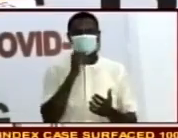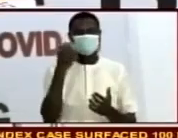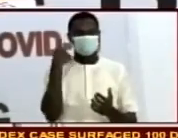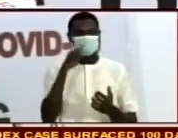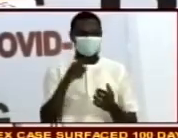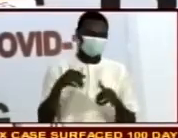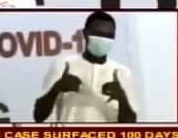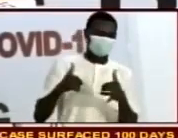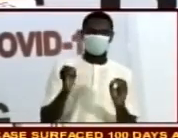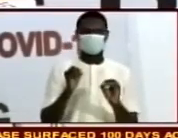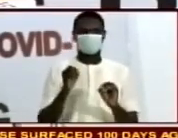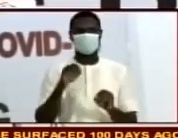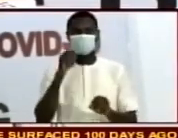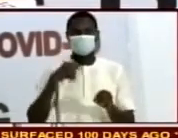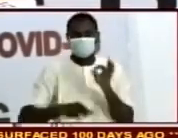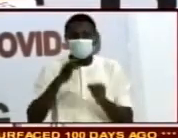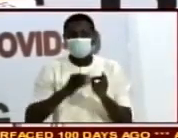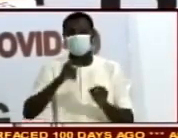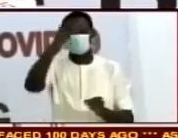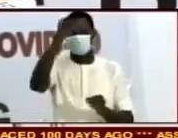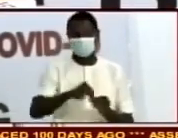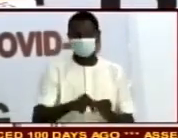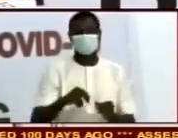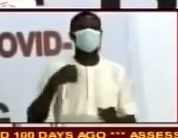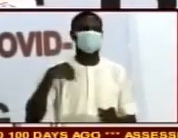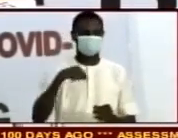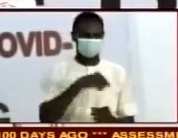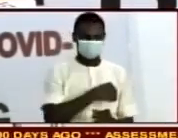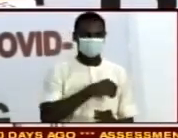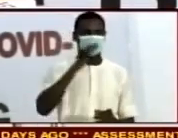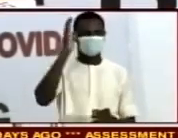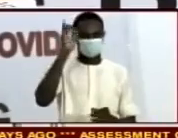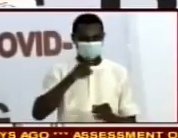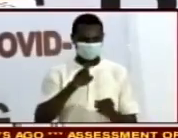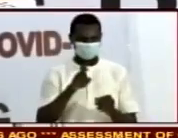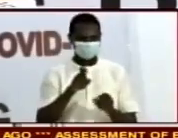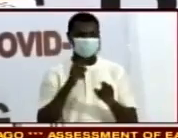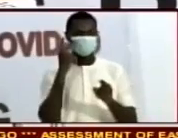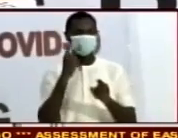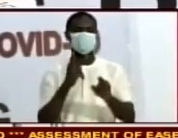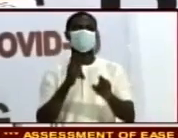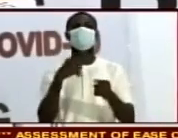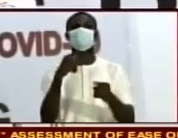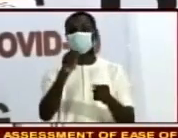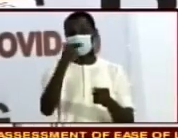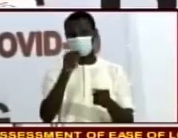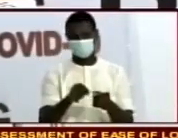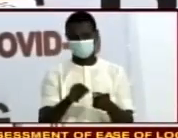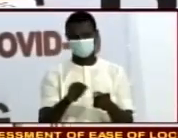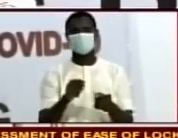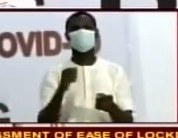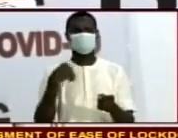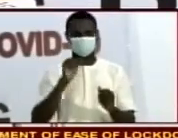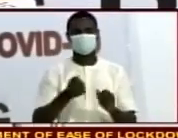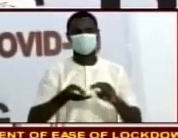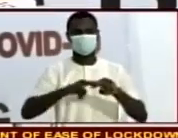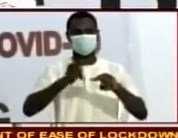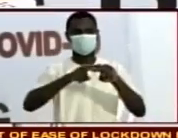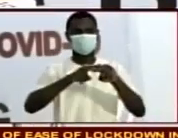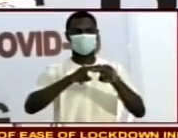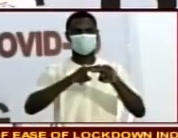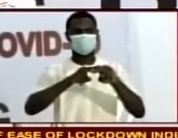there's justification for having 2 or 3 in a particular location or municipality.